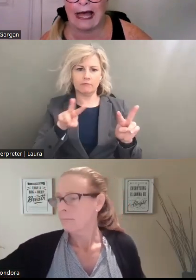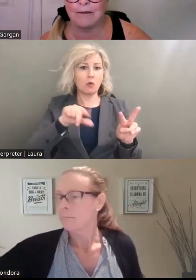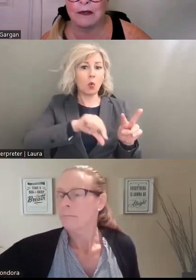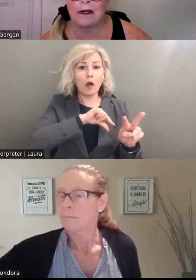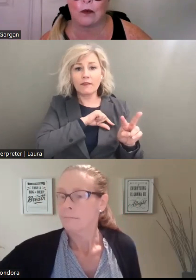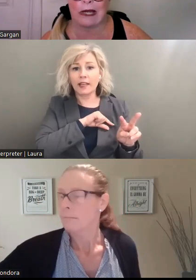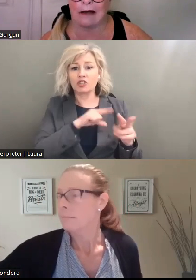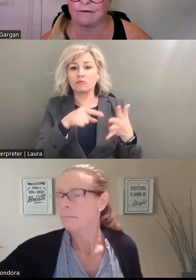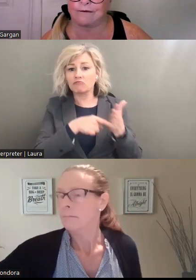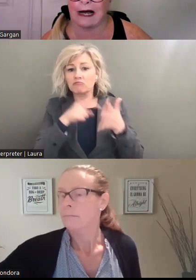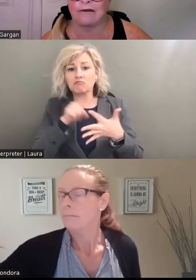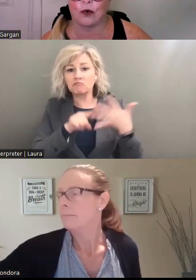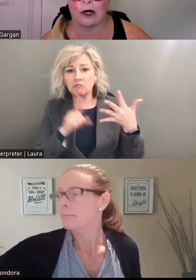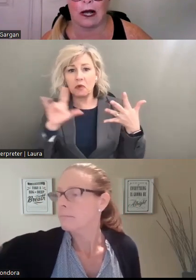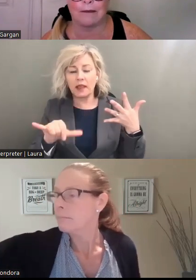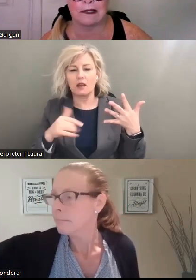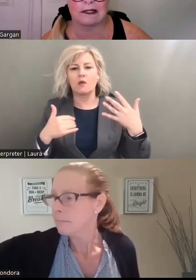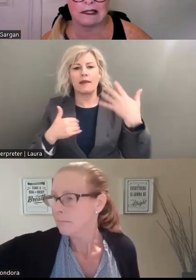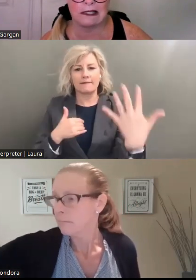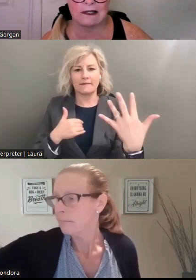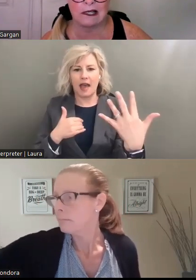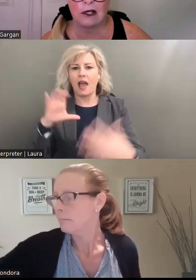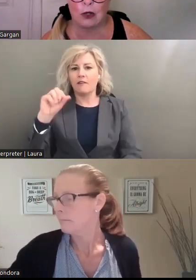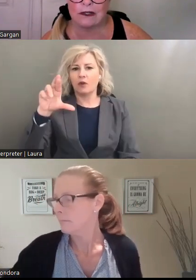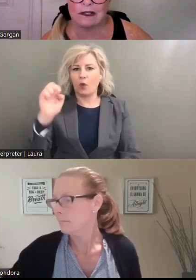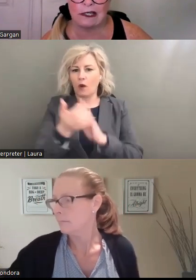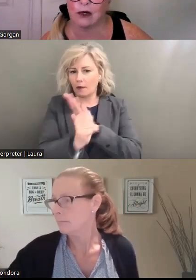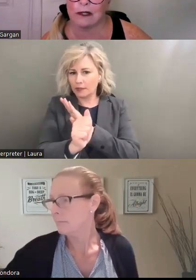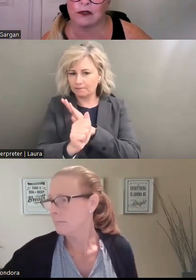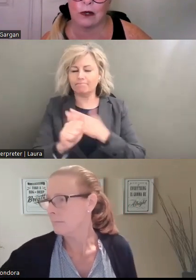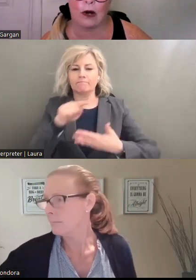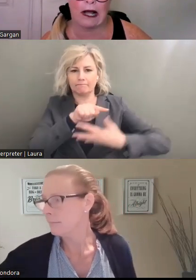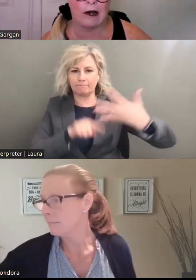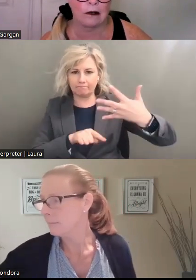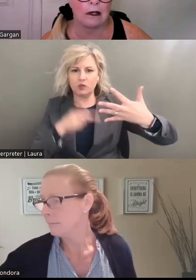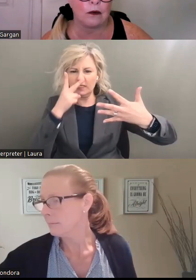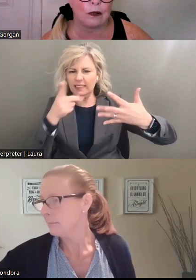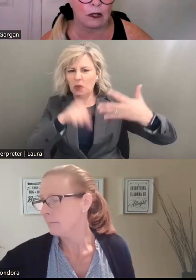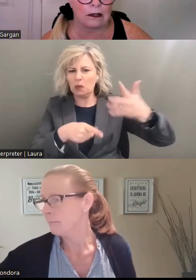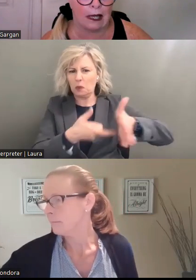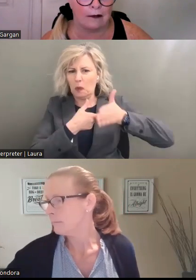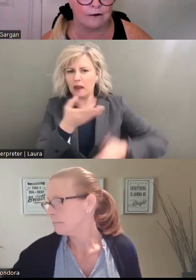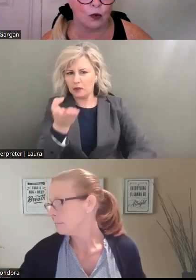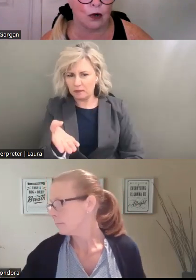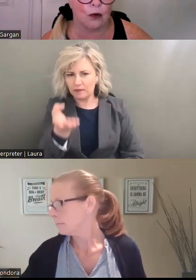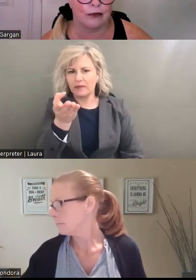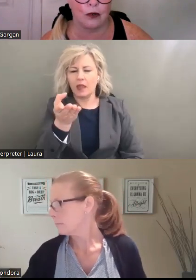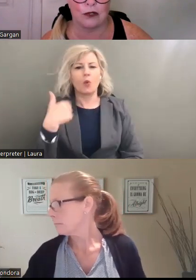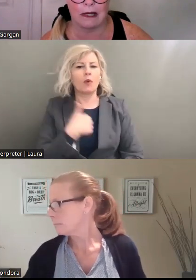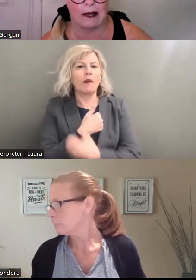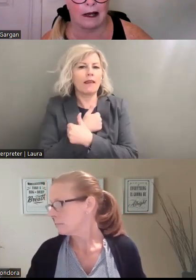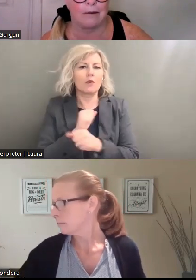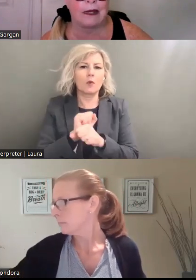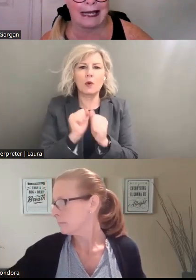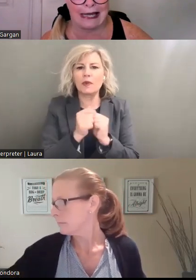for that. We have 5 core competencies. You can see here what's required. We would love to work with you